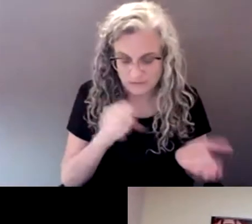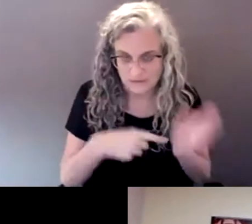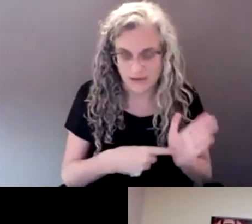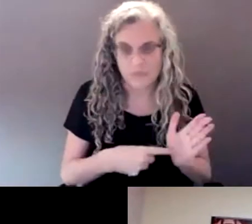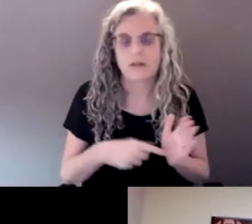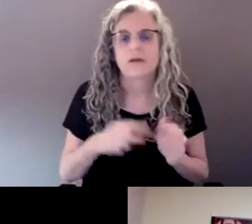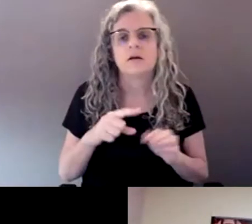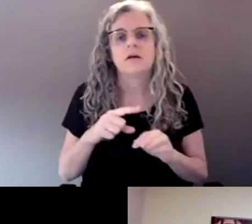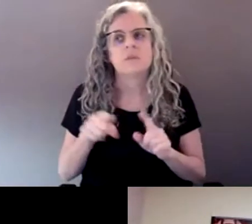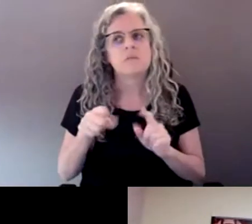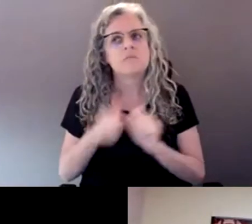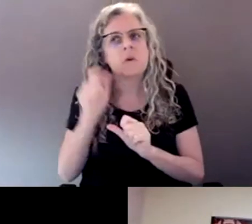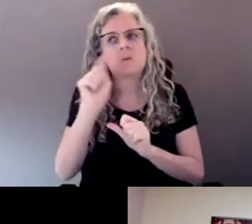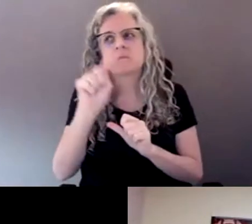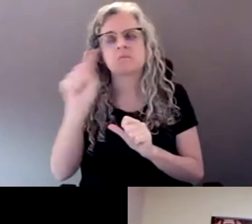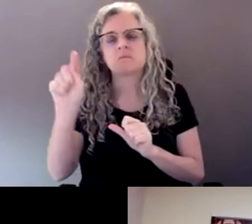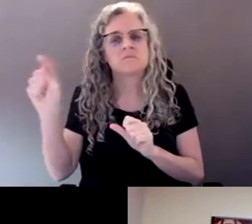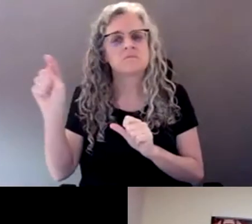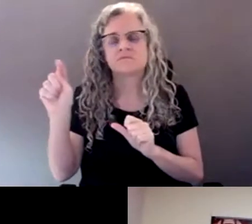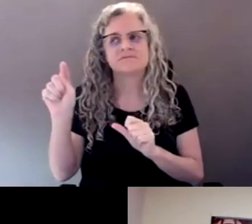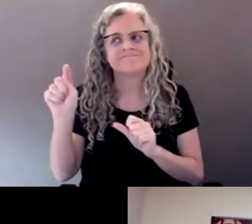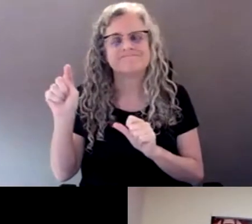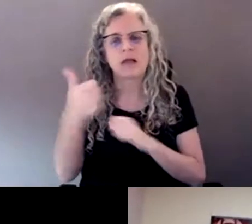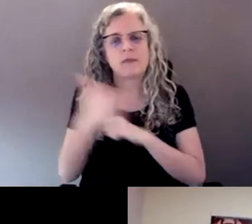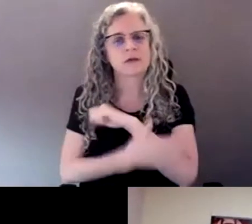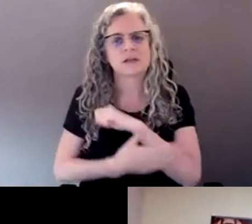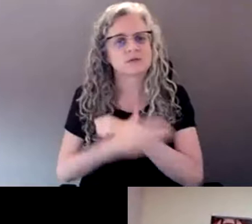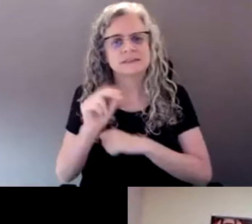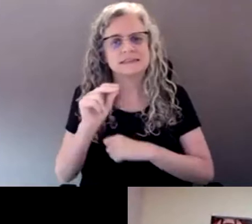most, that's not the case in much of the rest of the world.